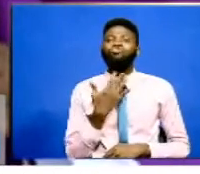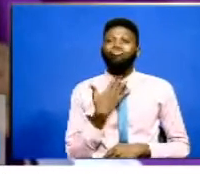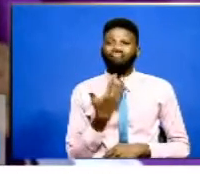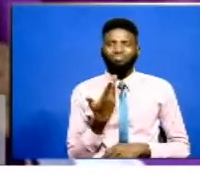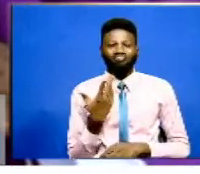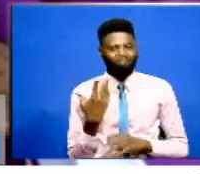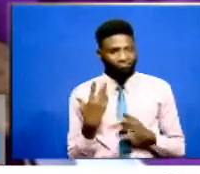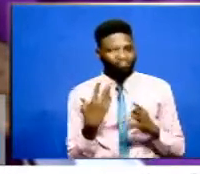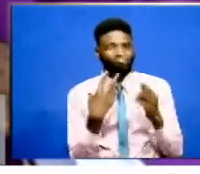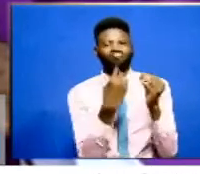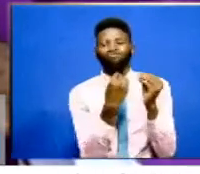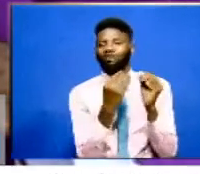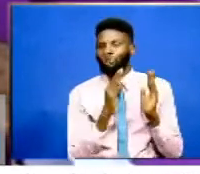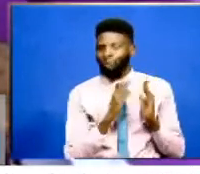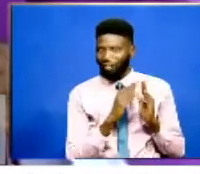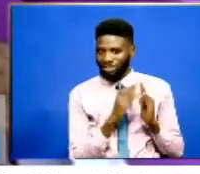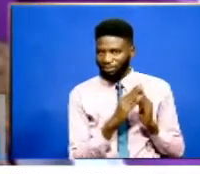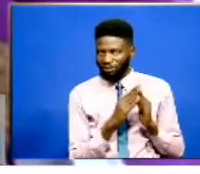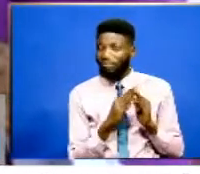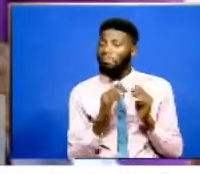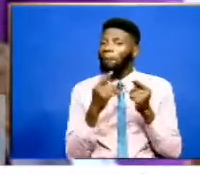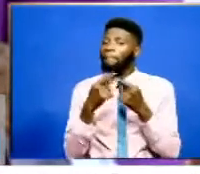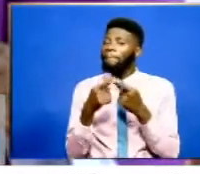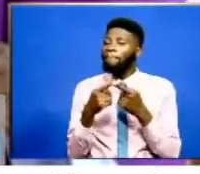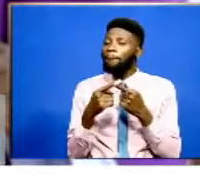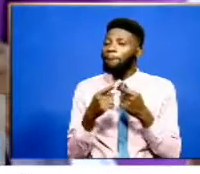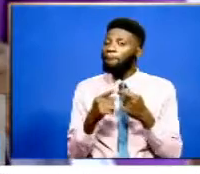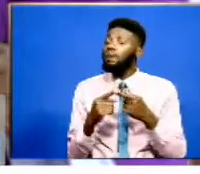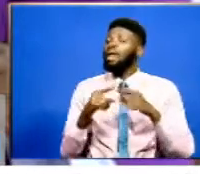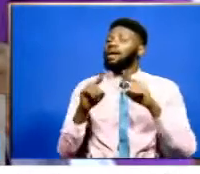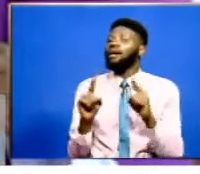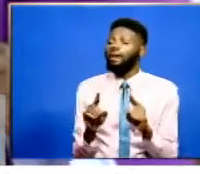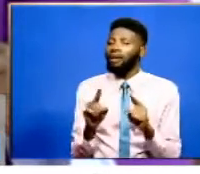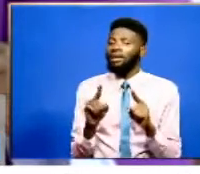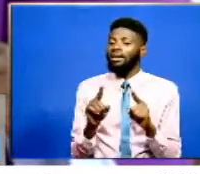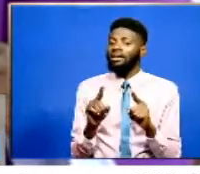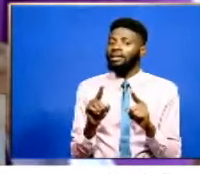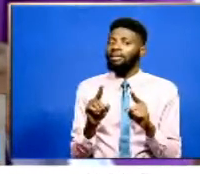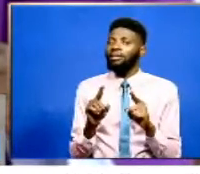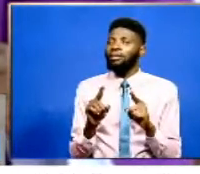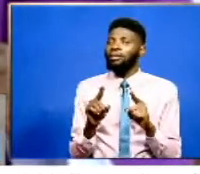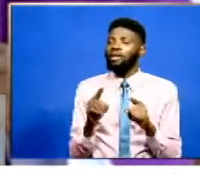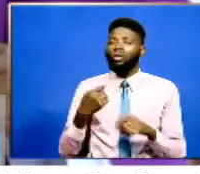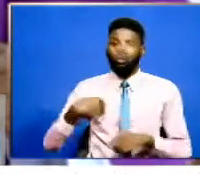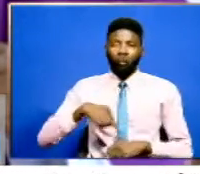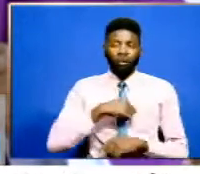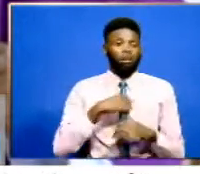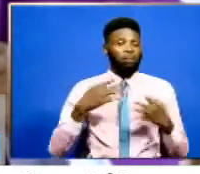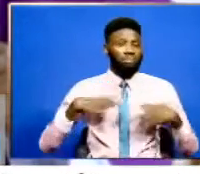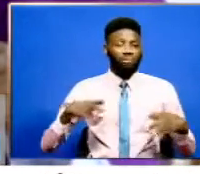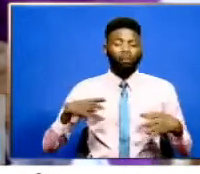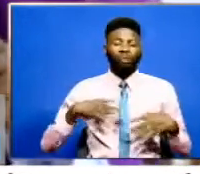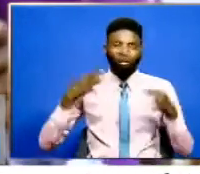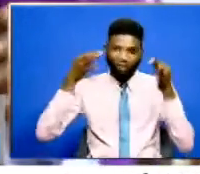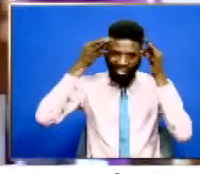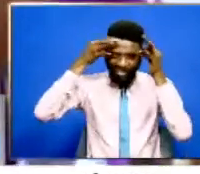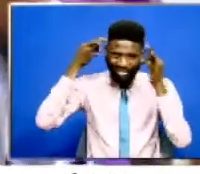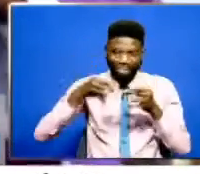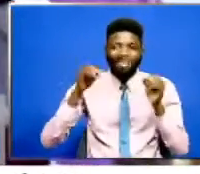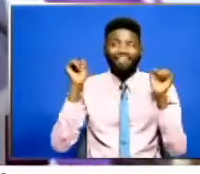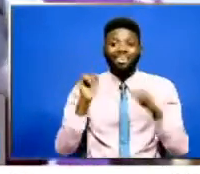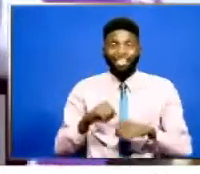nature. But as a human beings, you've been given the option. You can either